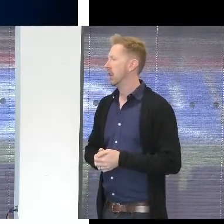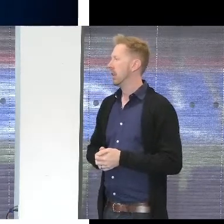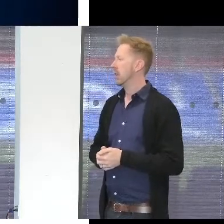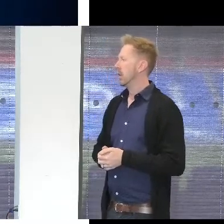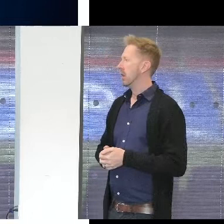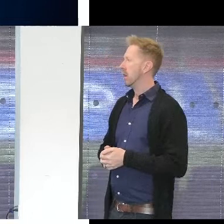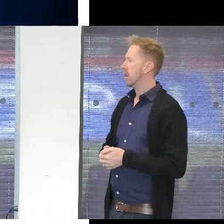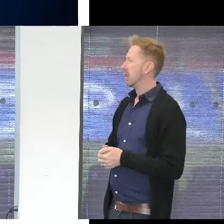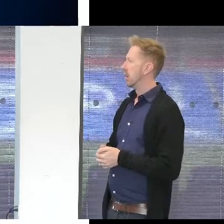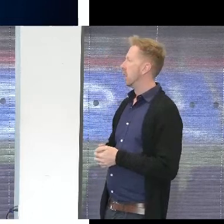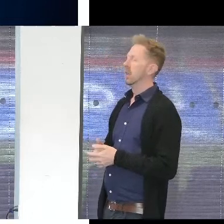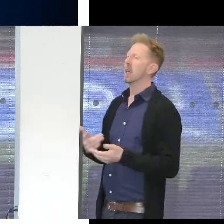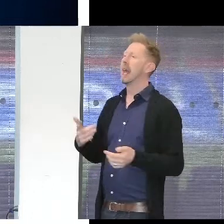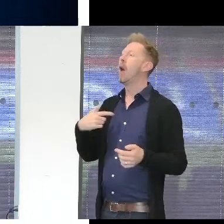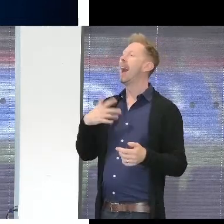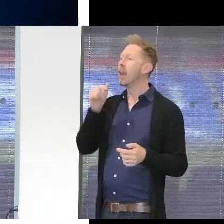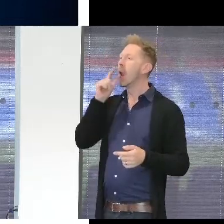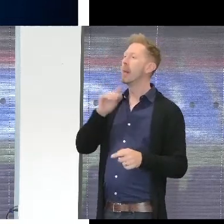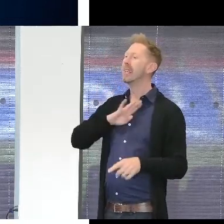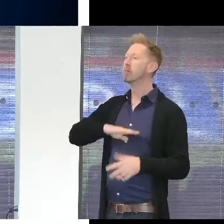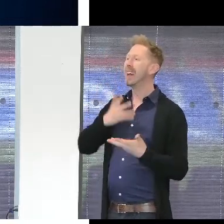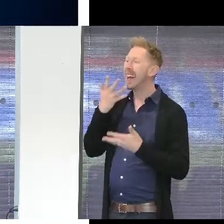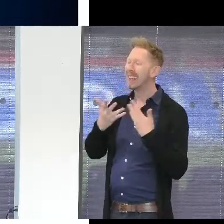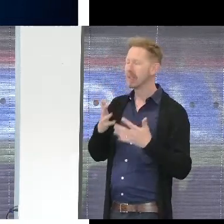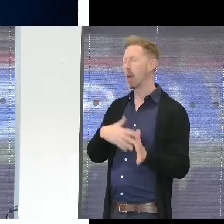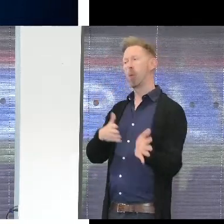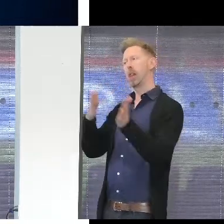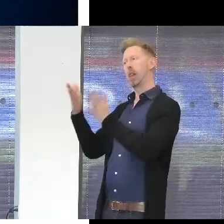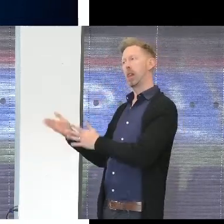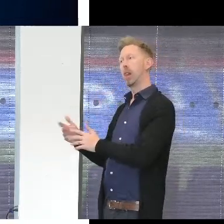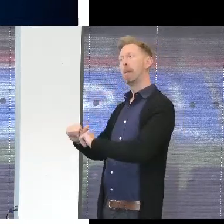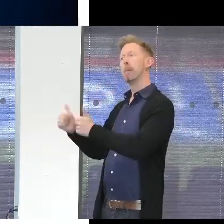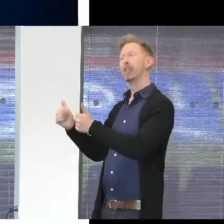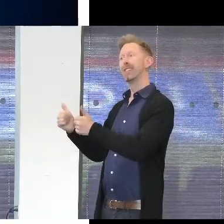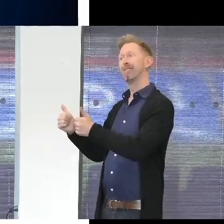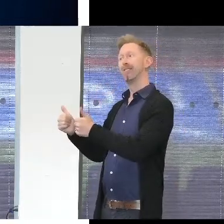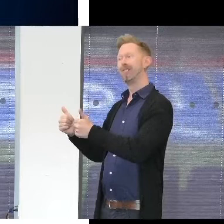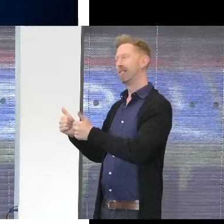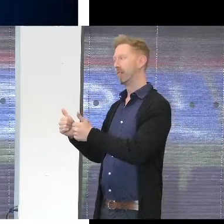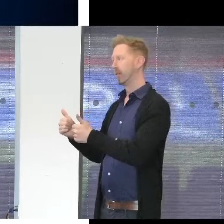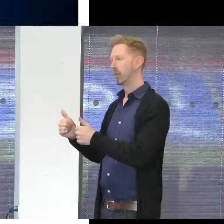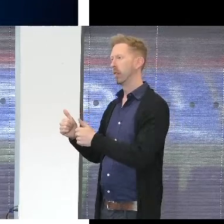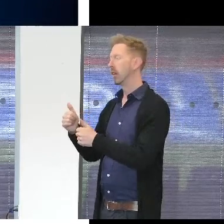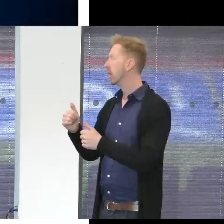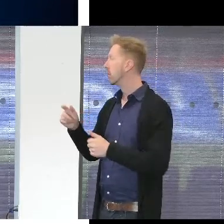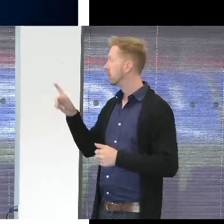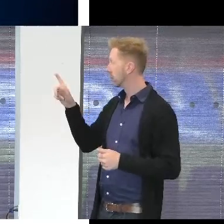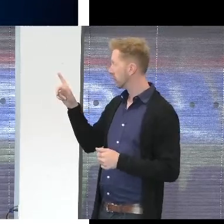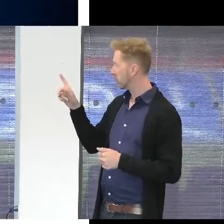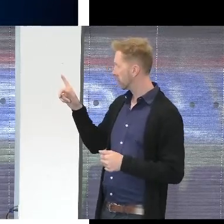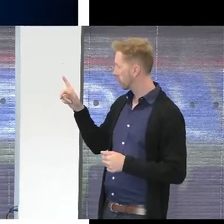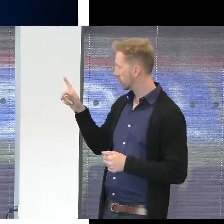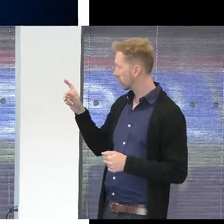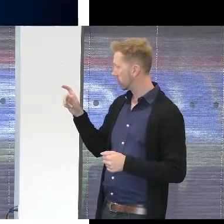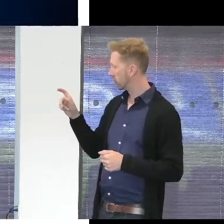But now I've been a bit miserable about it all. I'm going to touch on some of the more positive outcomes. Just a couple of the